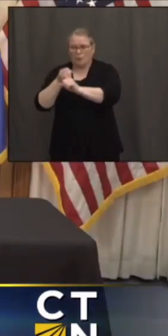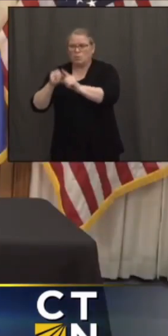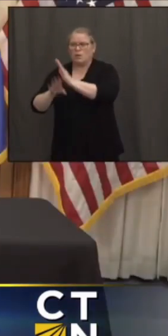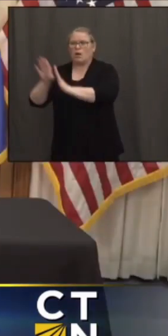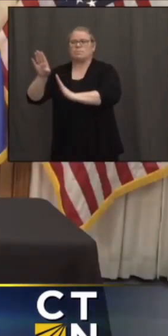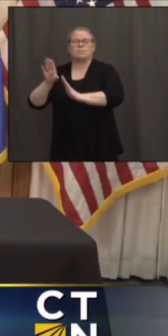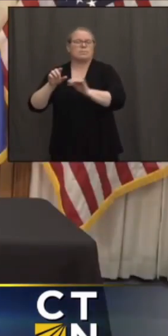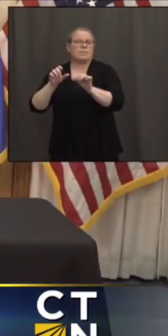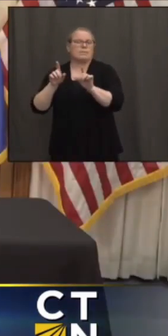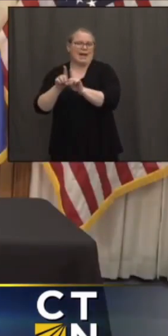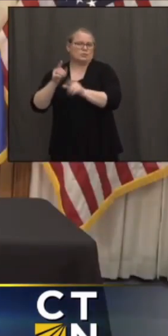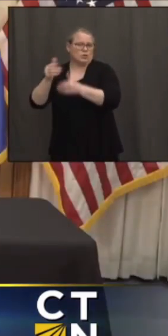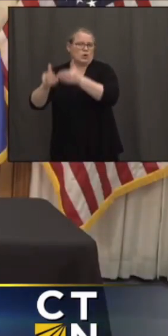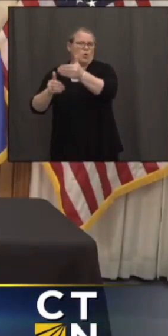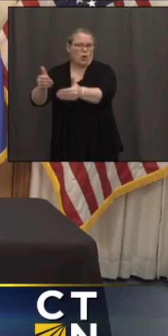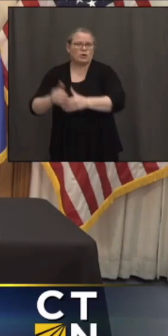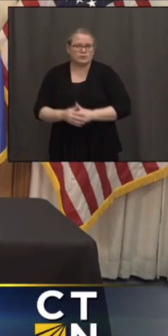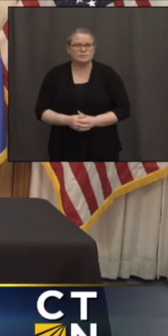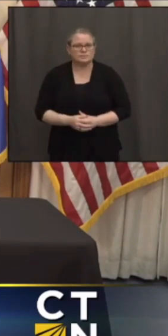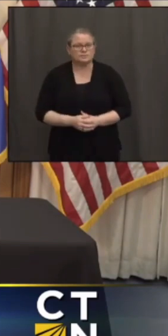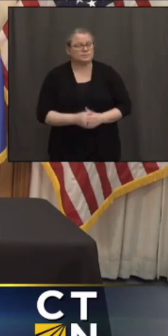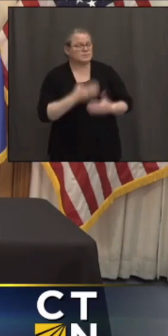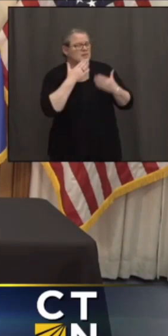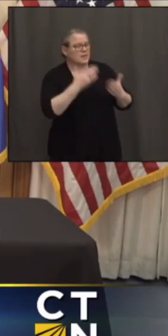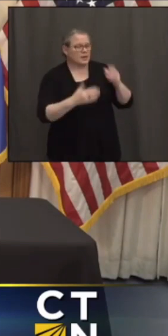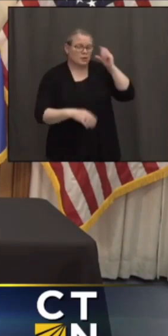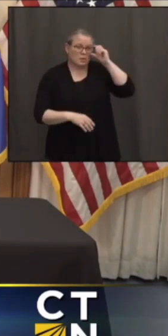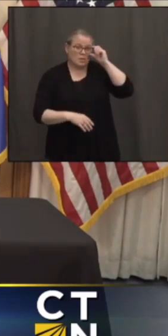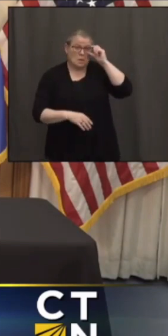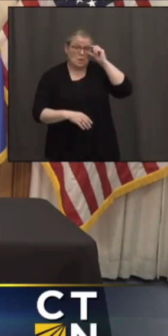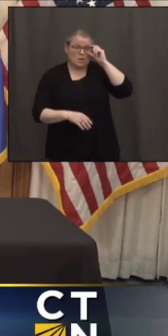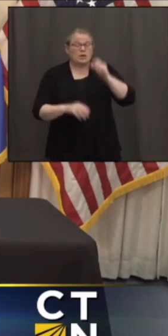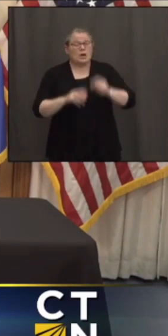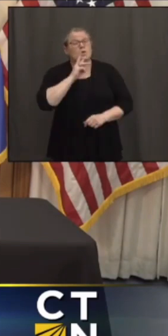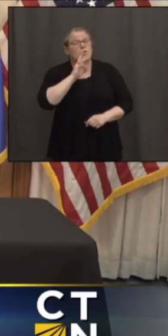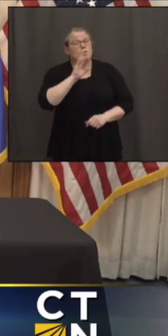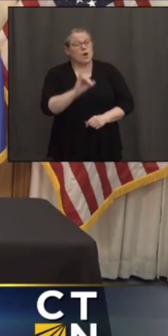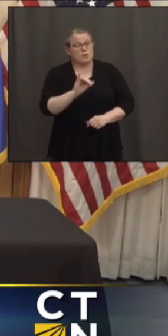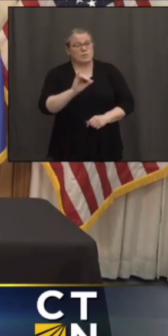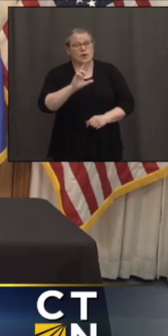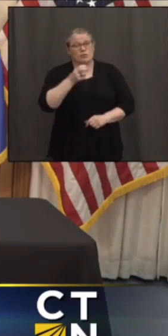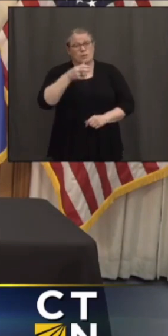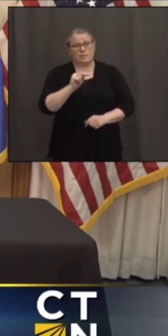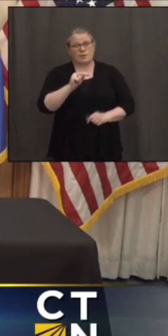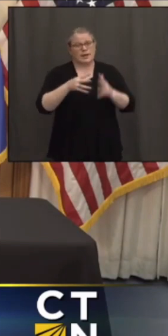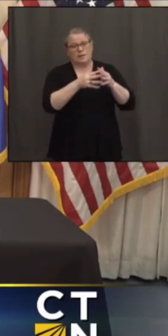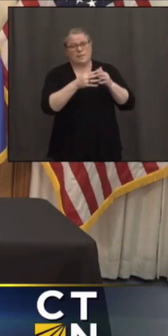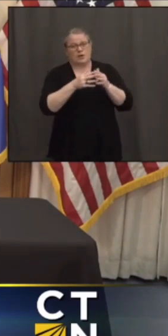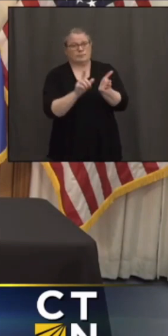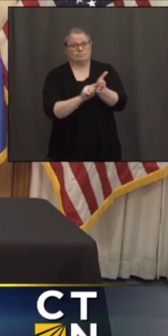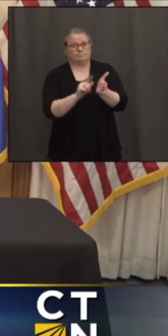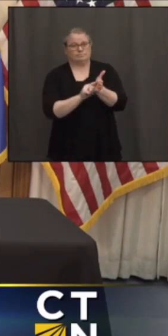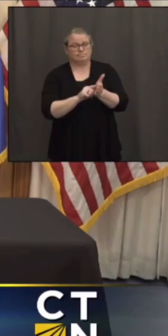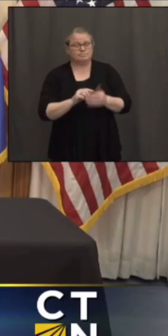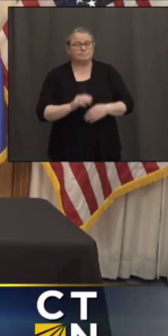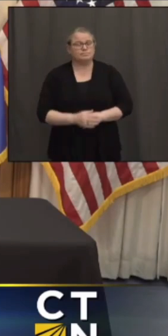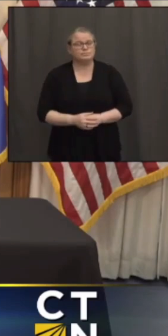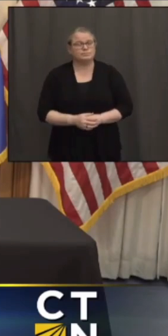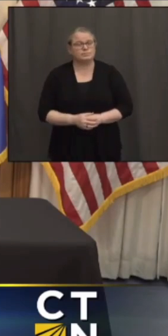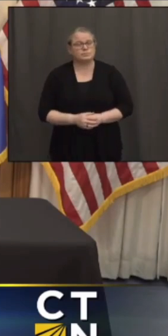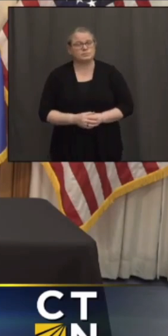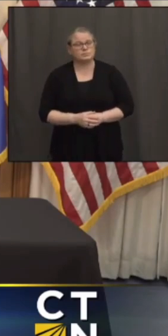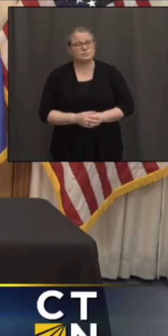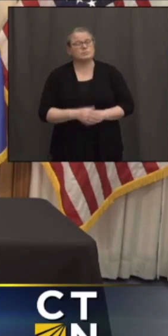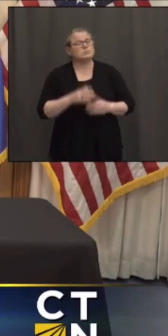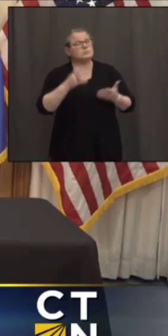The Waterbury Republican American. Thanks. Maybe could follow up on that. Josh, could you tell us what